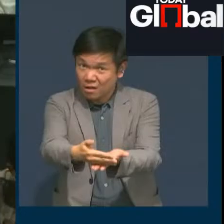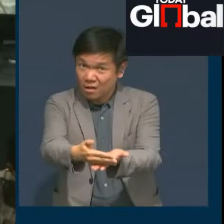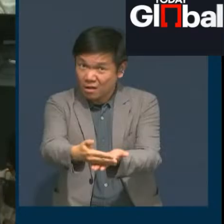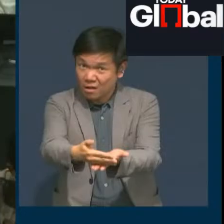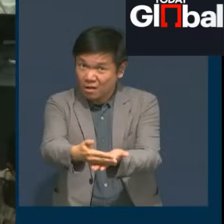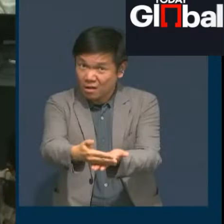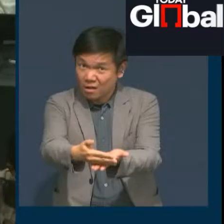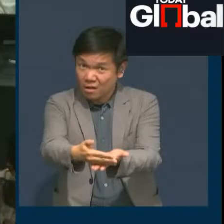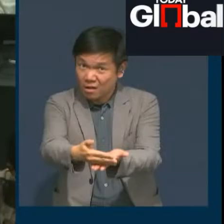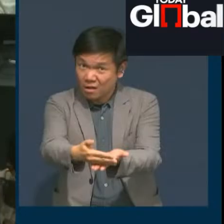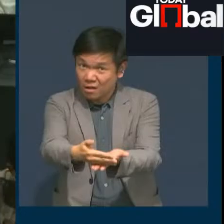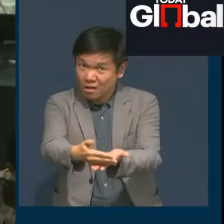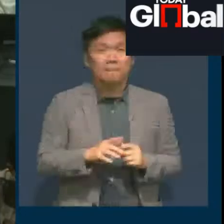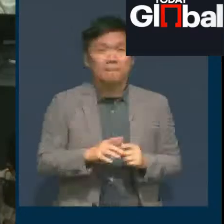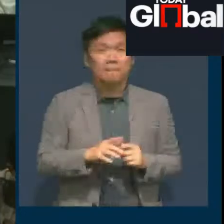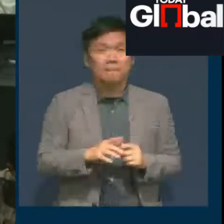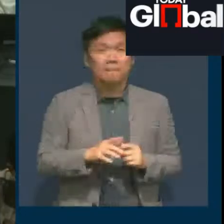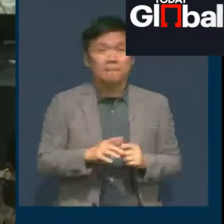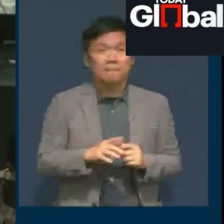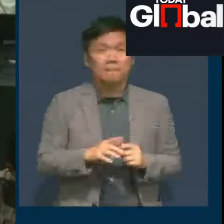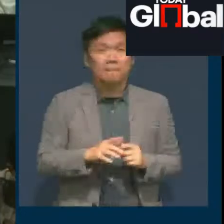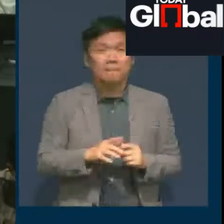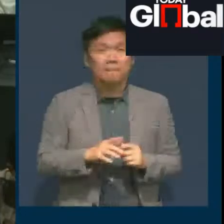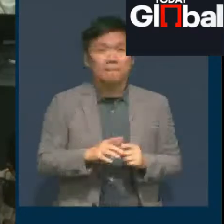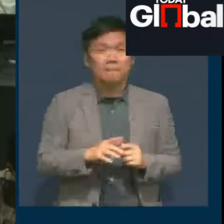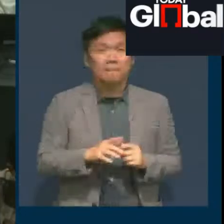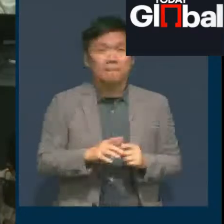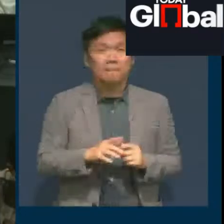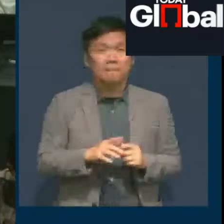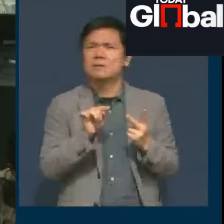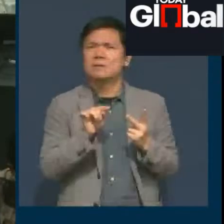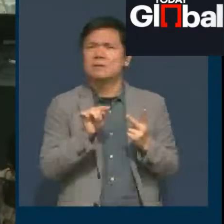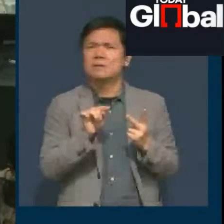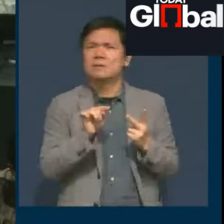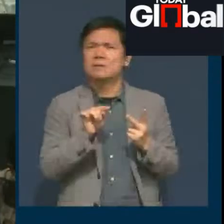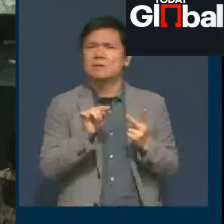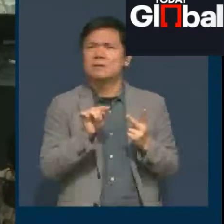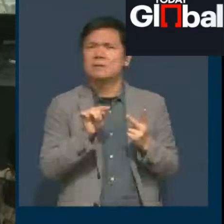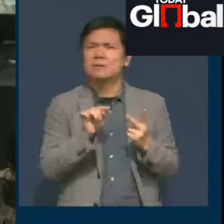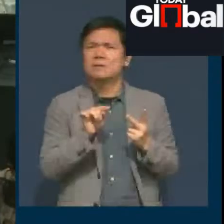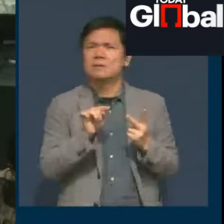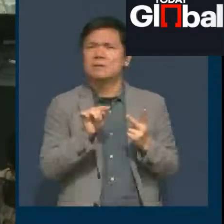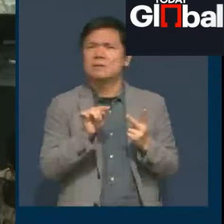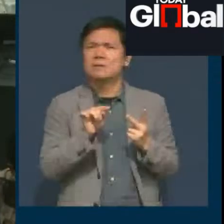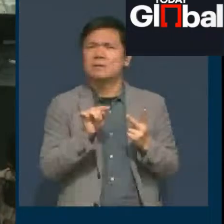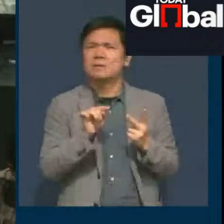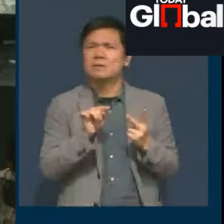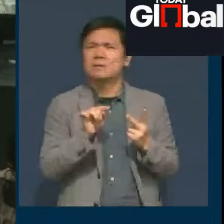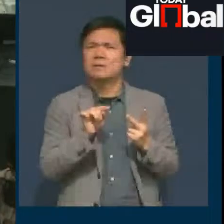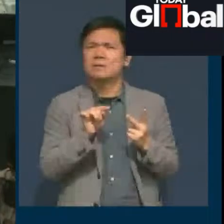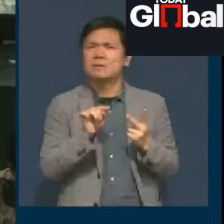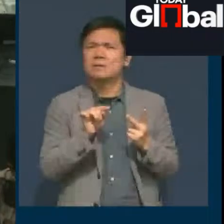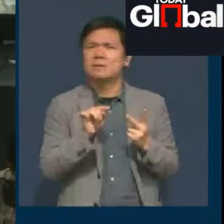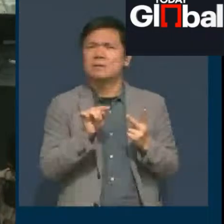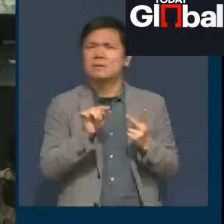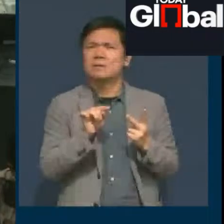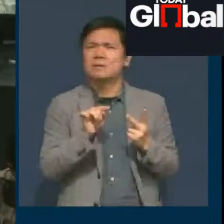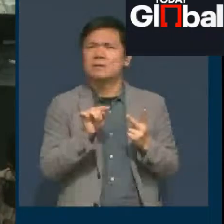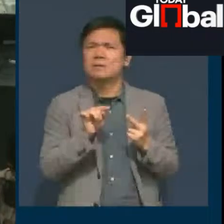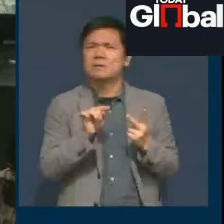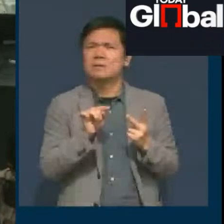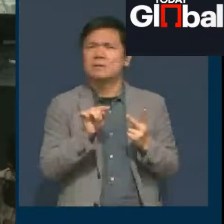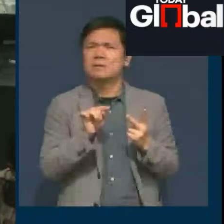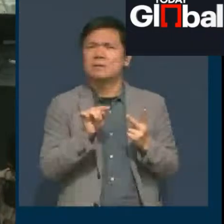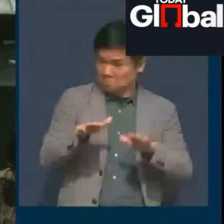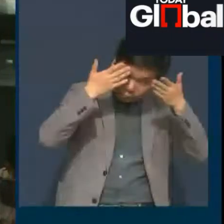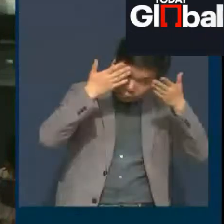enhance awareness raising. We have heard, for example, of booklets being distributed